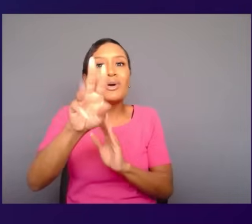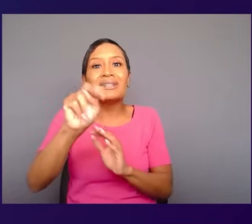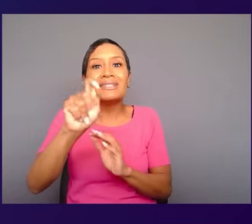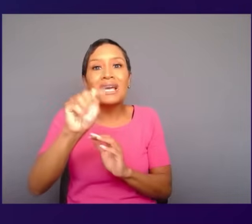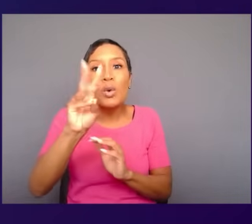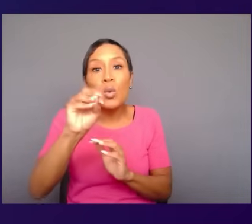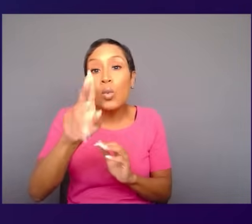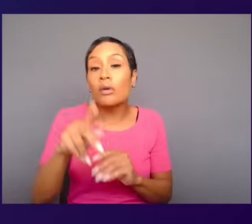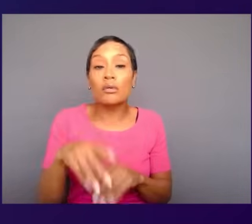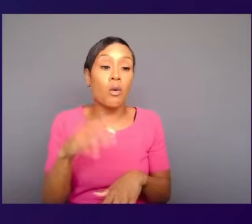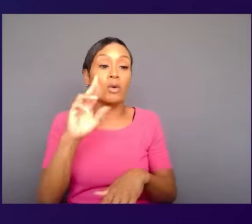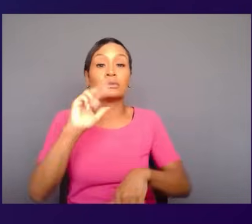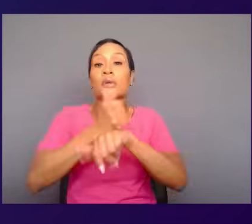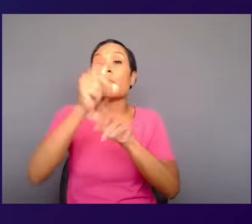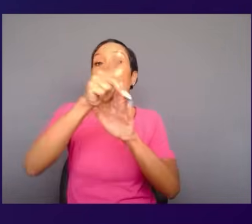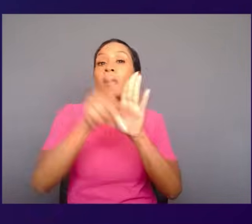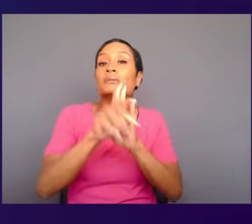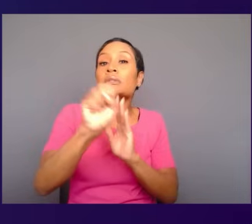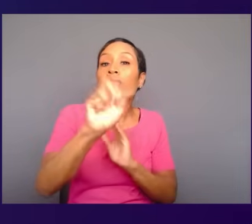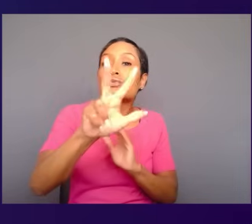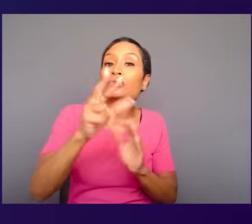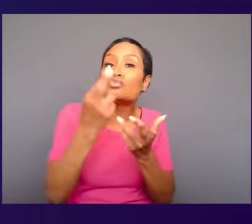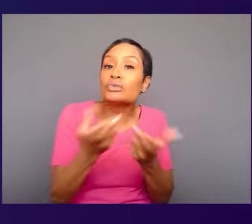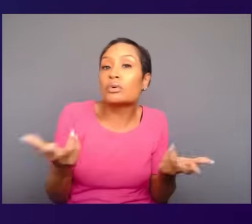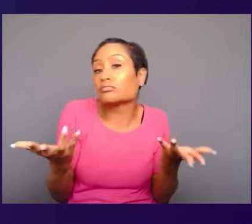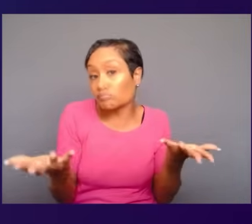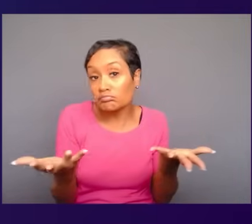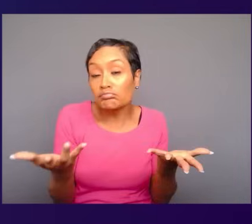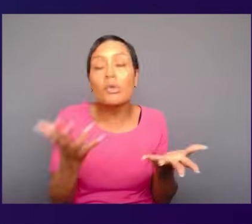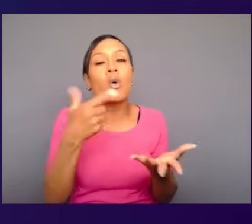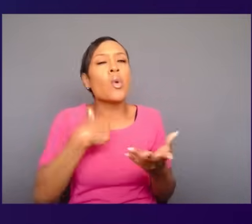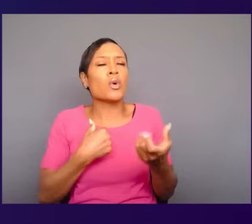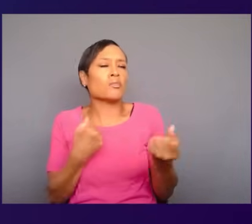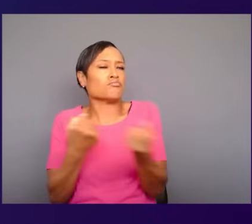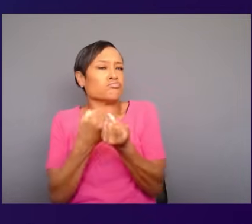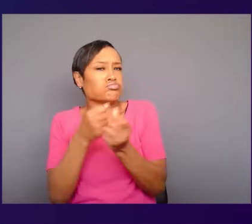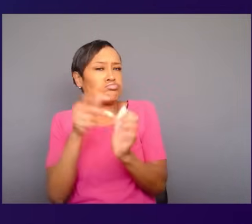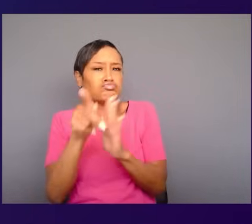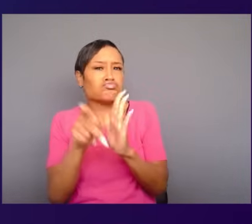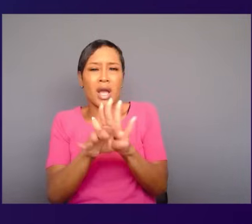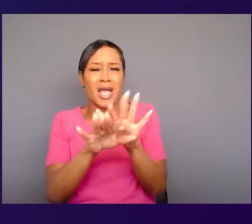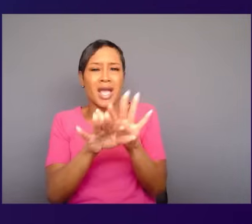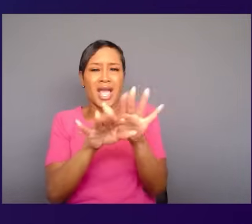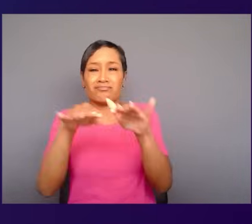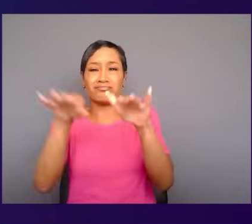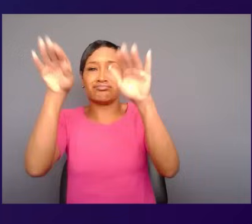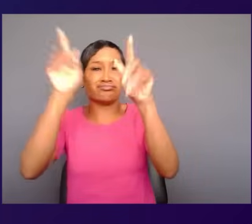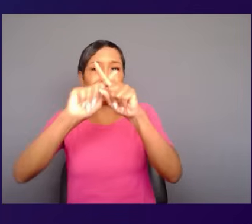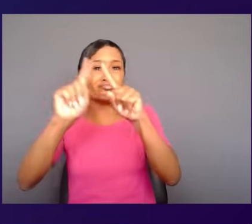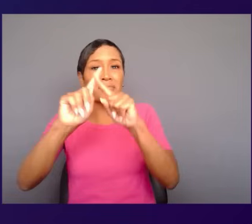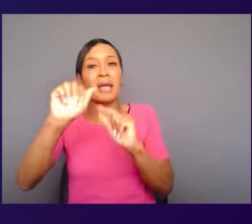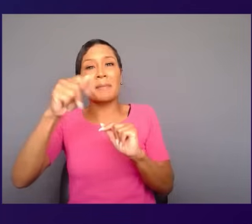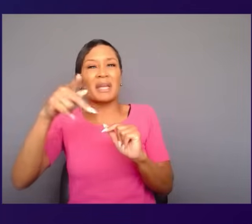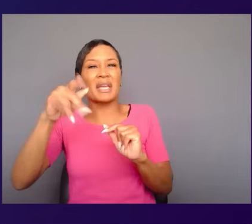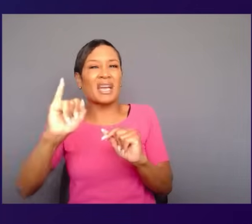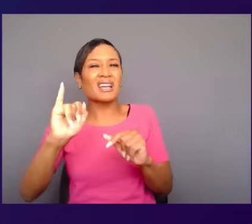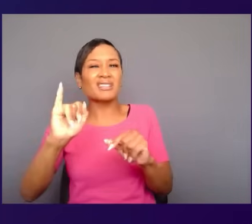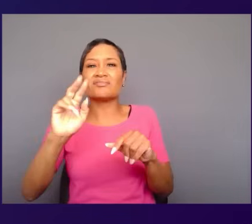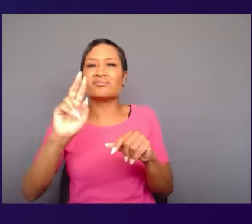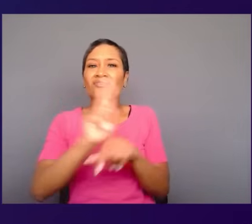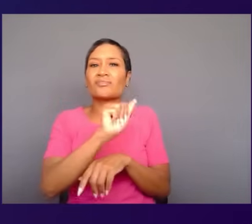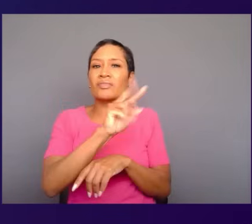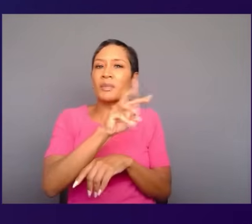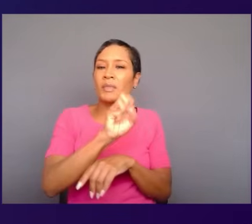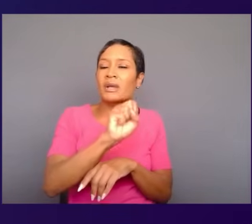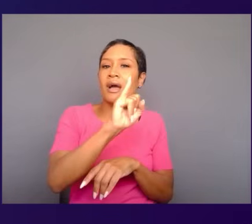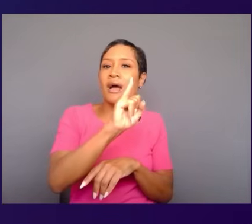your S3 resources. And so we support these policies at every one of those levels through different APIs, both in AWS